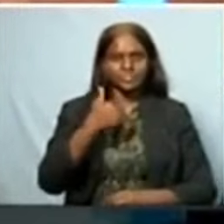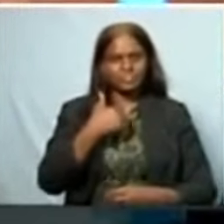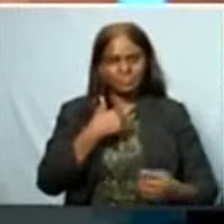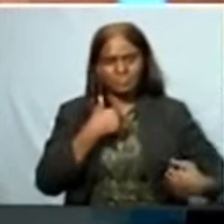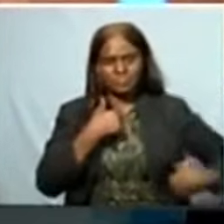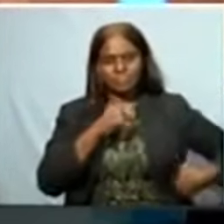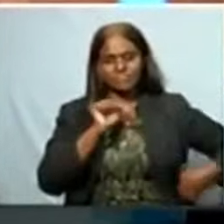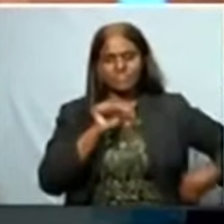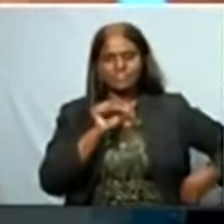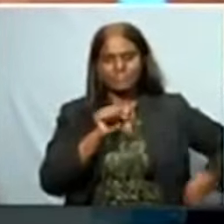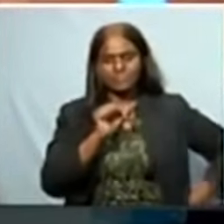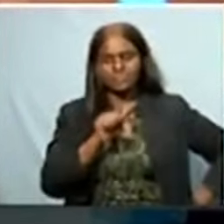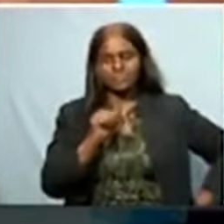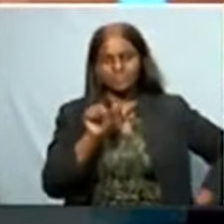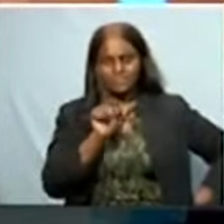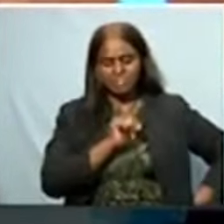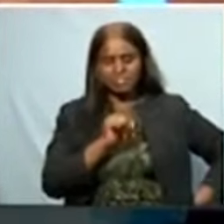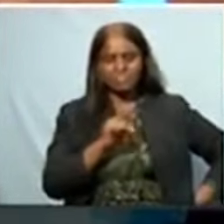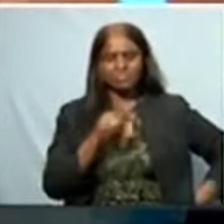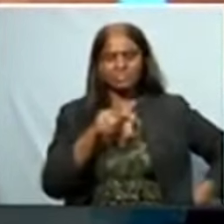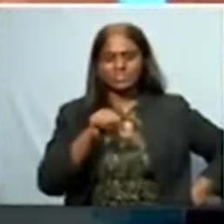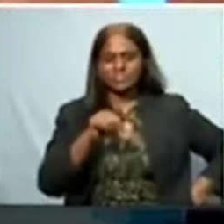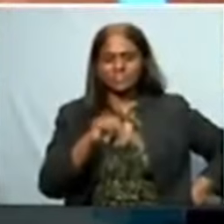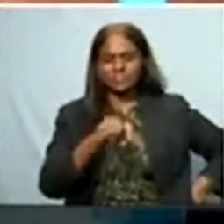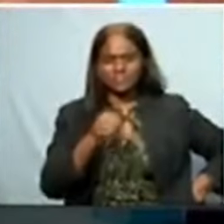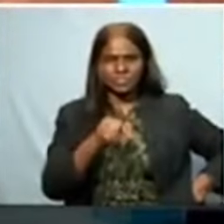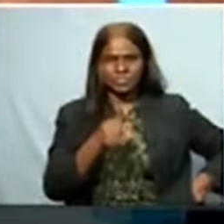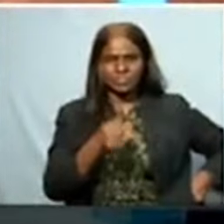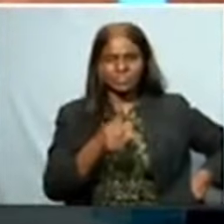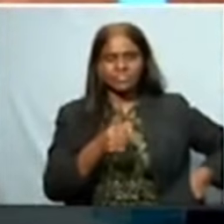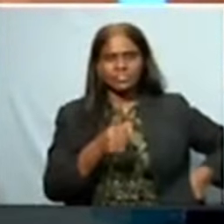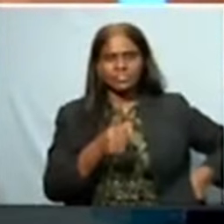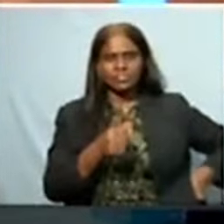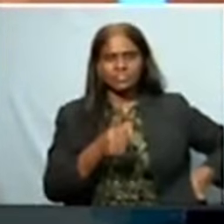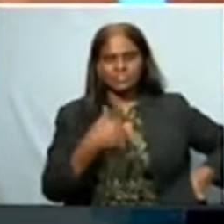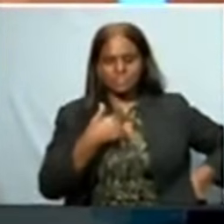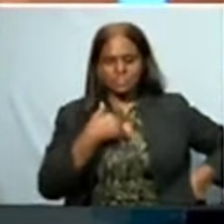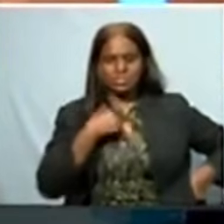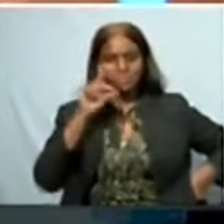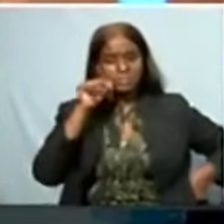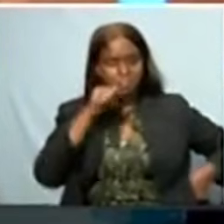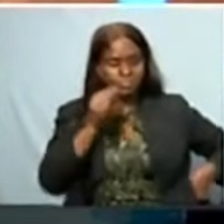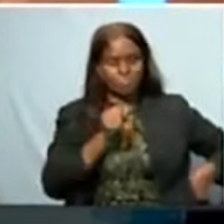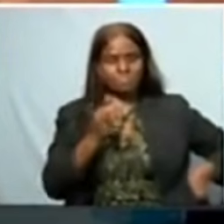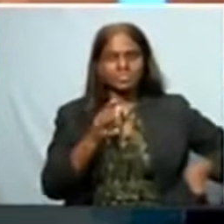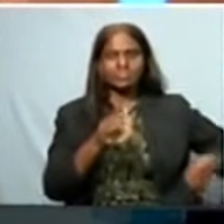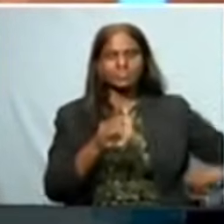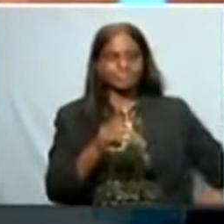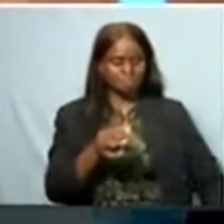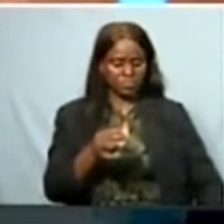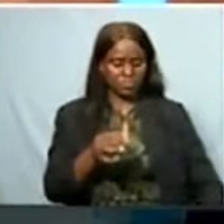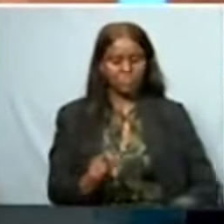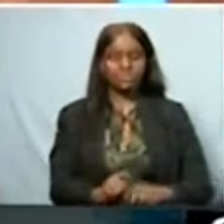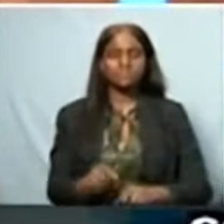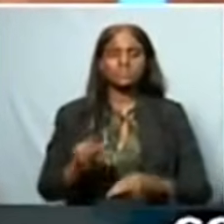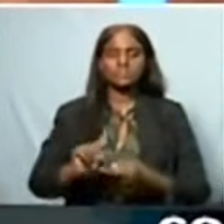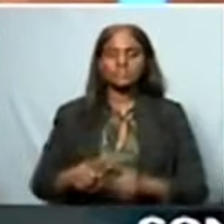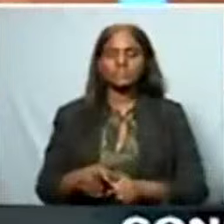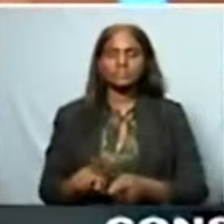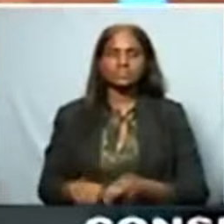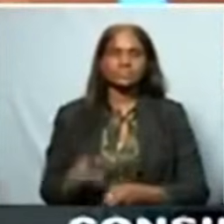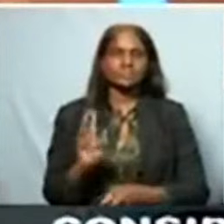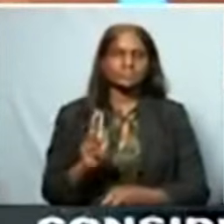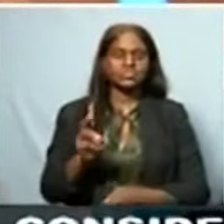scope of work attached, the breakdown in terms of pricing attached. Let's have that tomorrow without fail. Then, honorable colleagues will proceed,